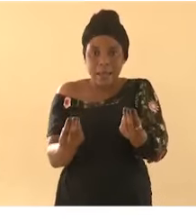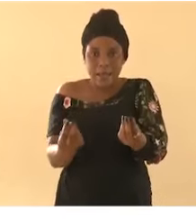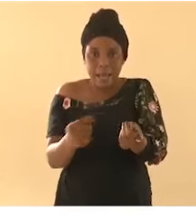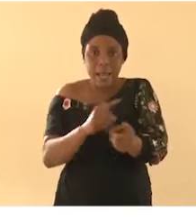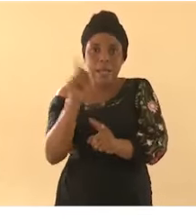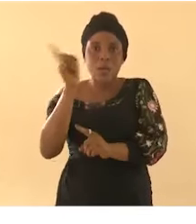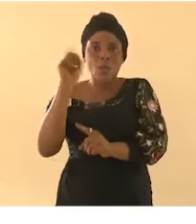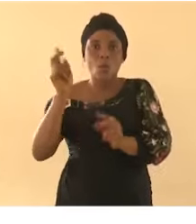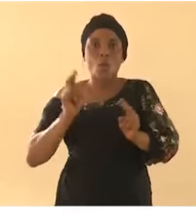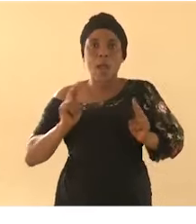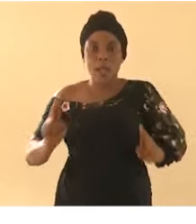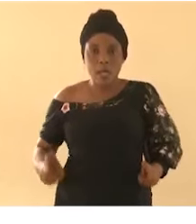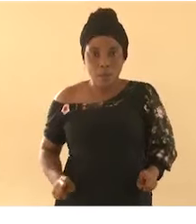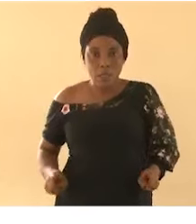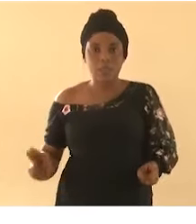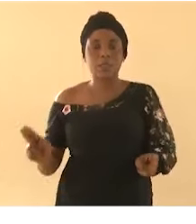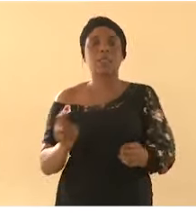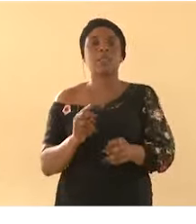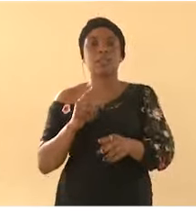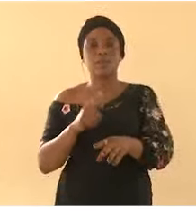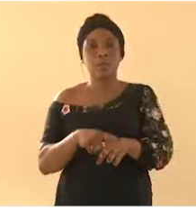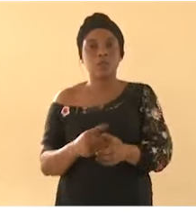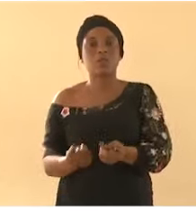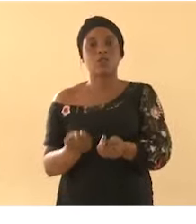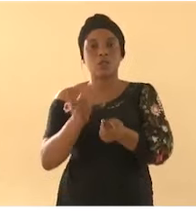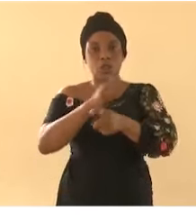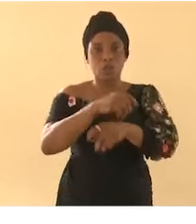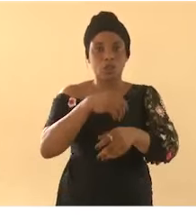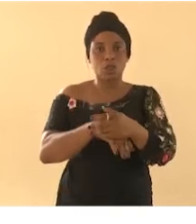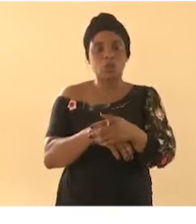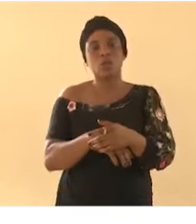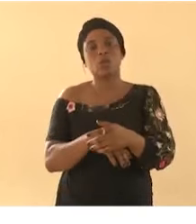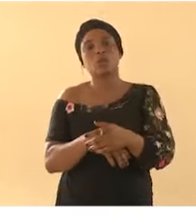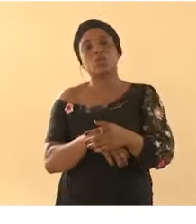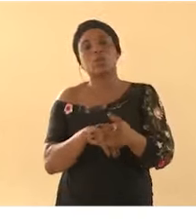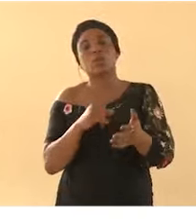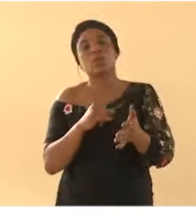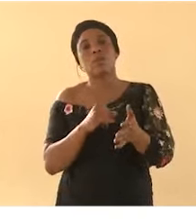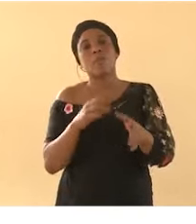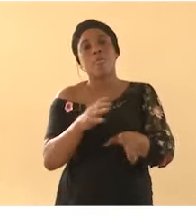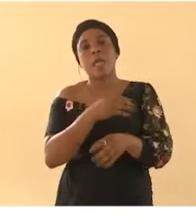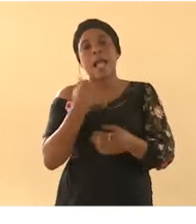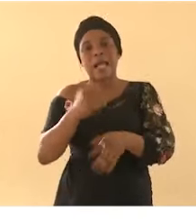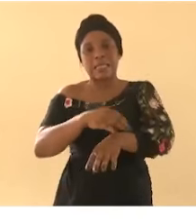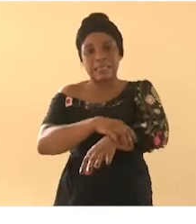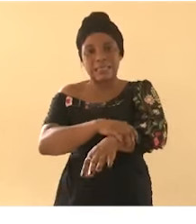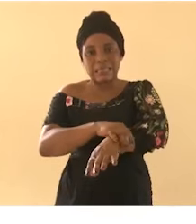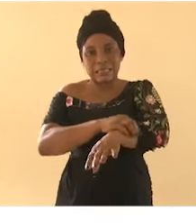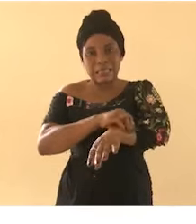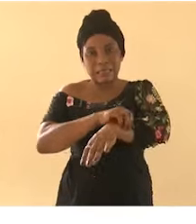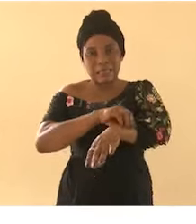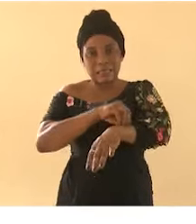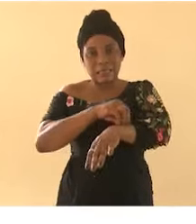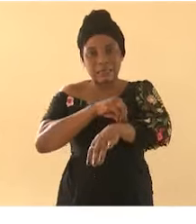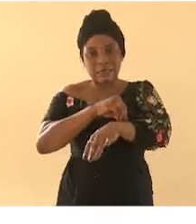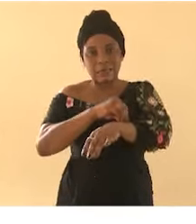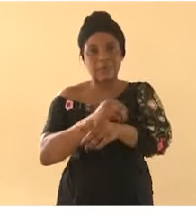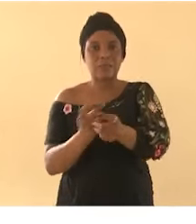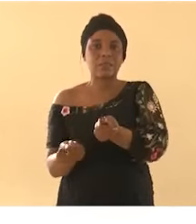the highlands where humanity is momentarily transformed into divinity and the